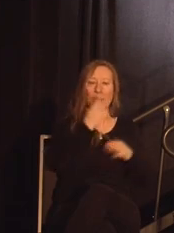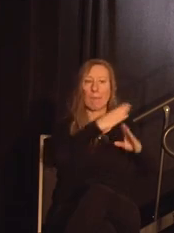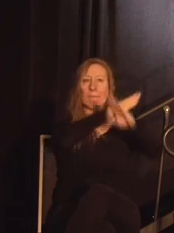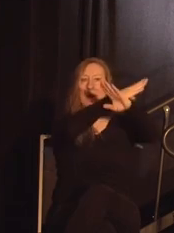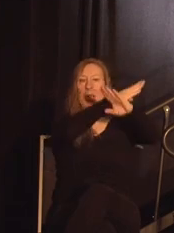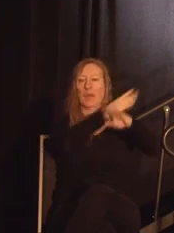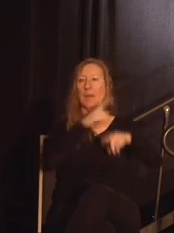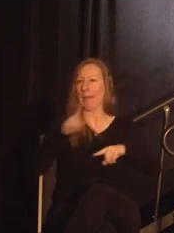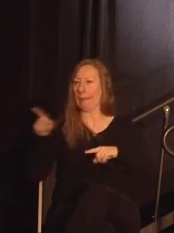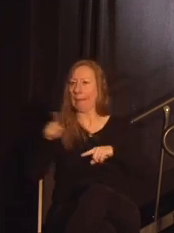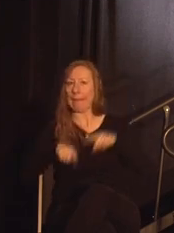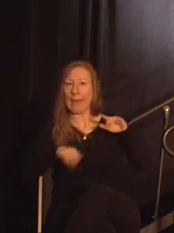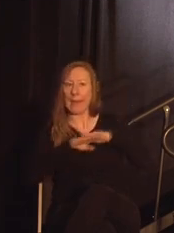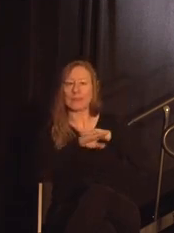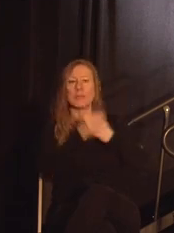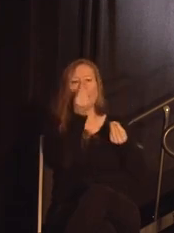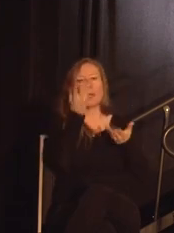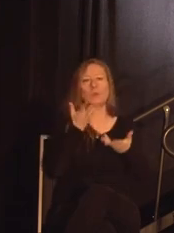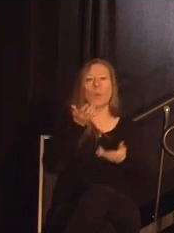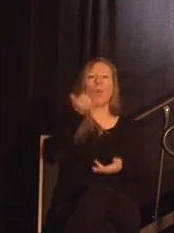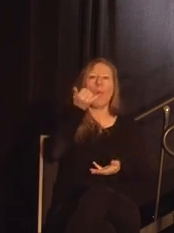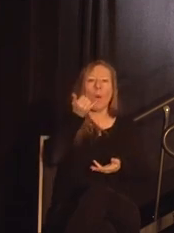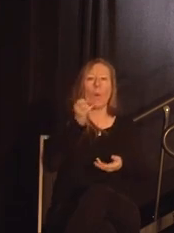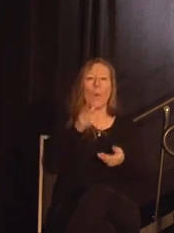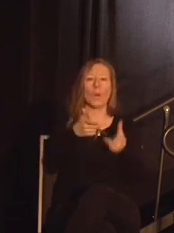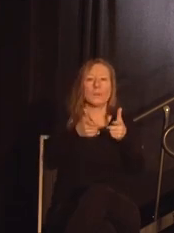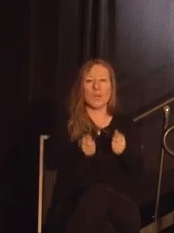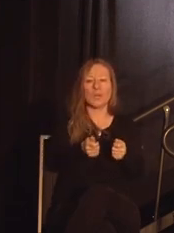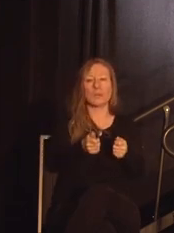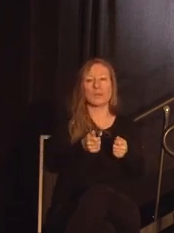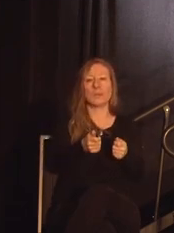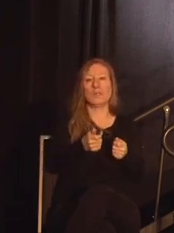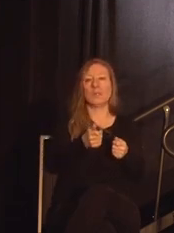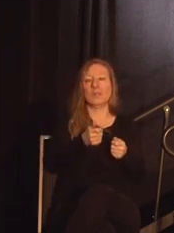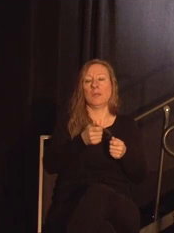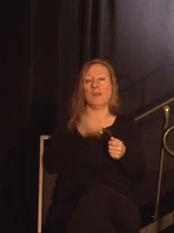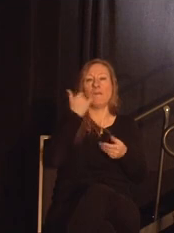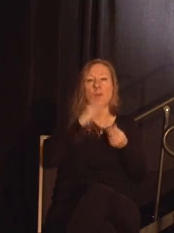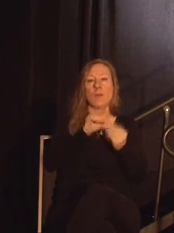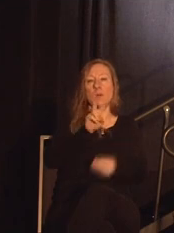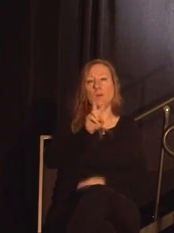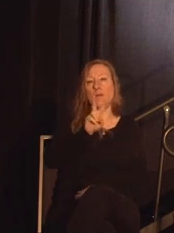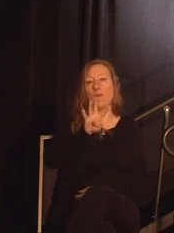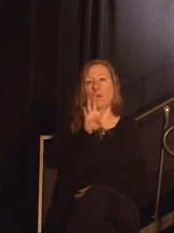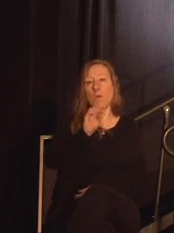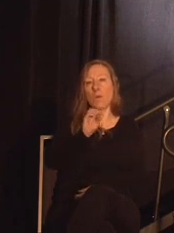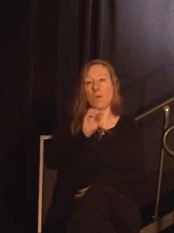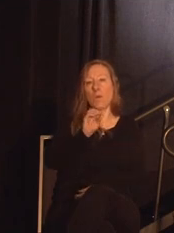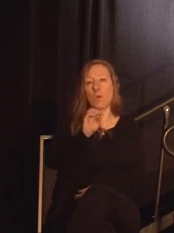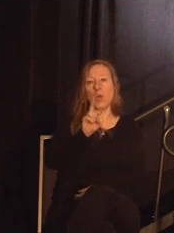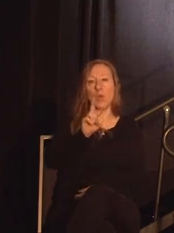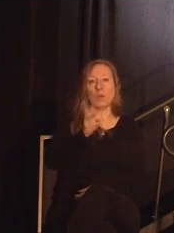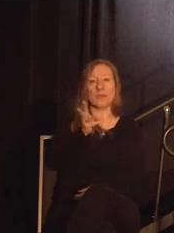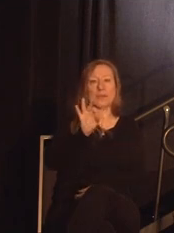accessibility, let us know by calling or texting our accessibility hotline at